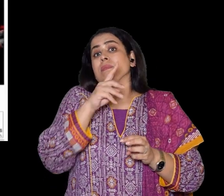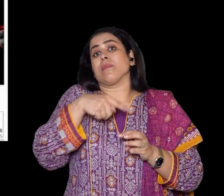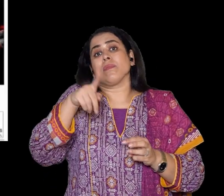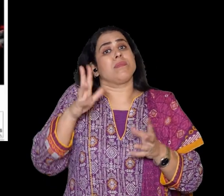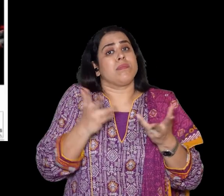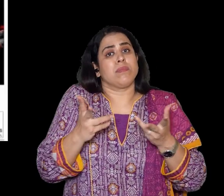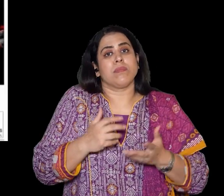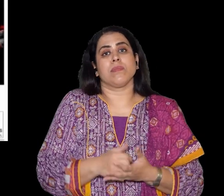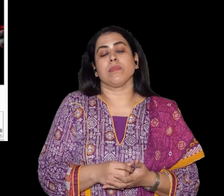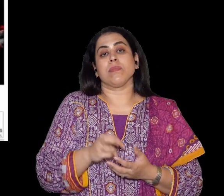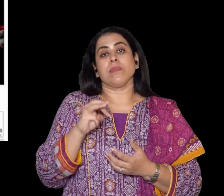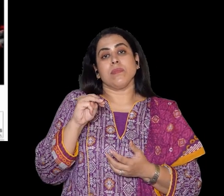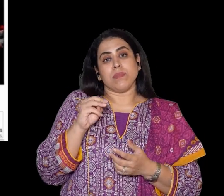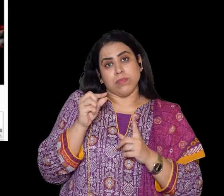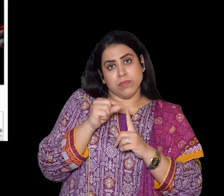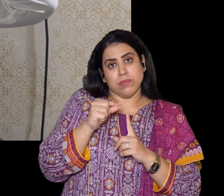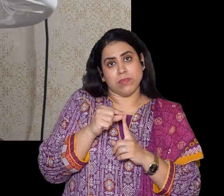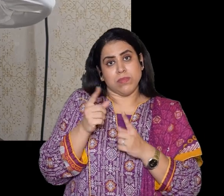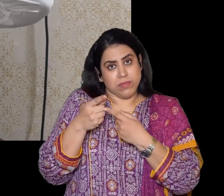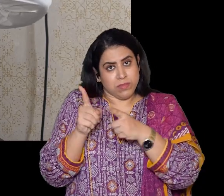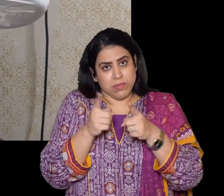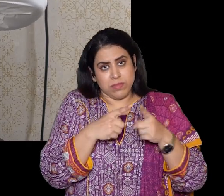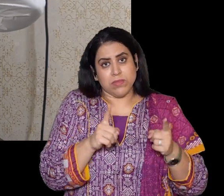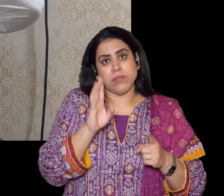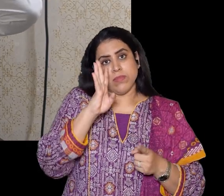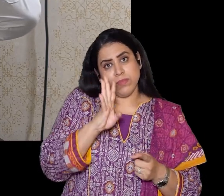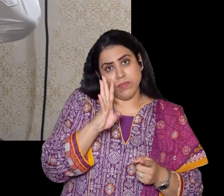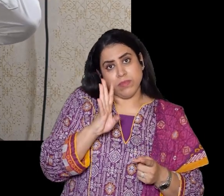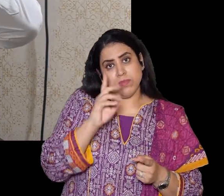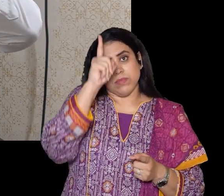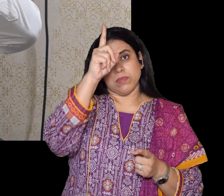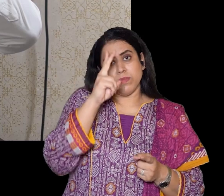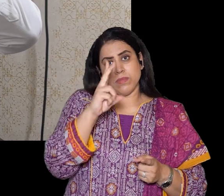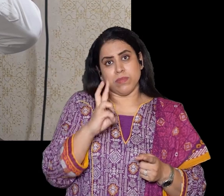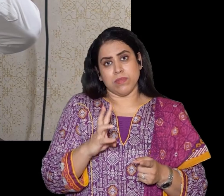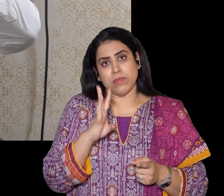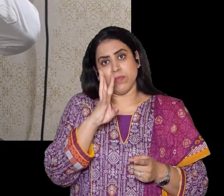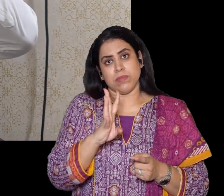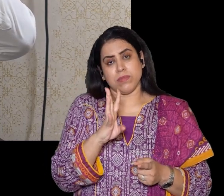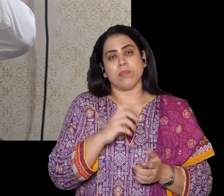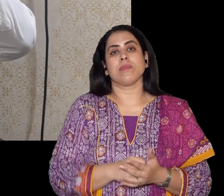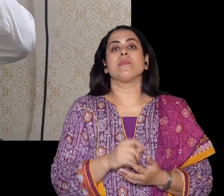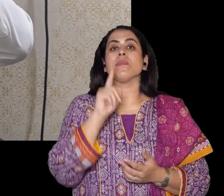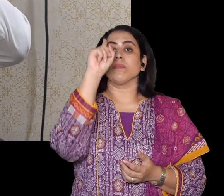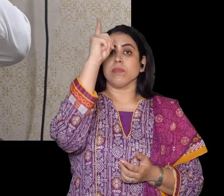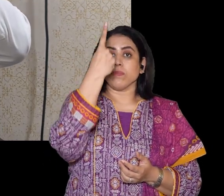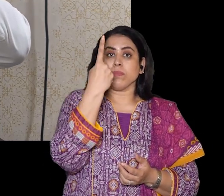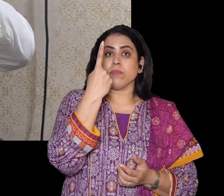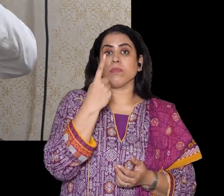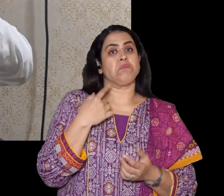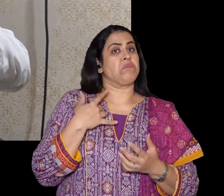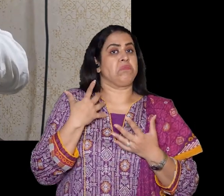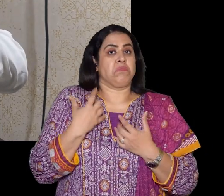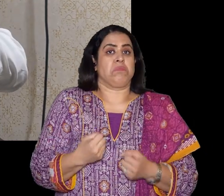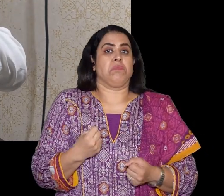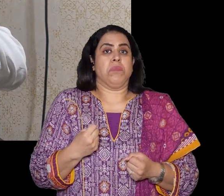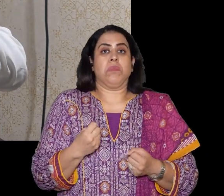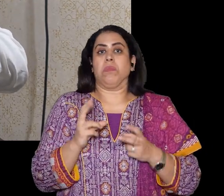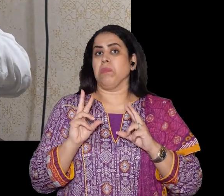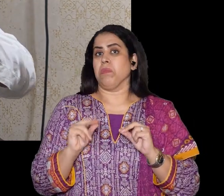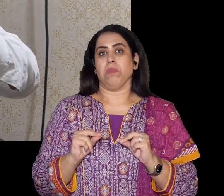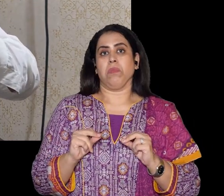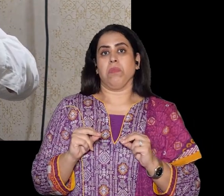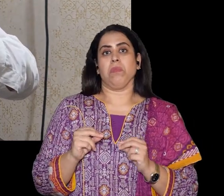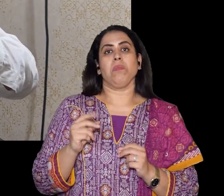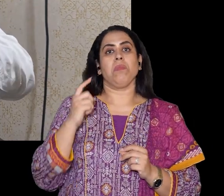diabetic retinopathy, it is primarily divided into 4 stages. The first stage is that we do not have to